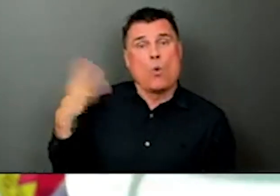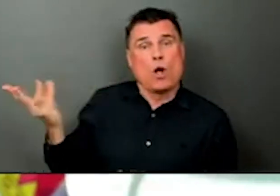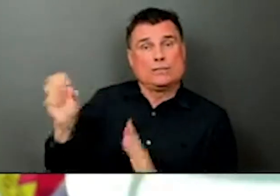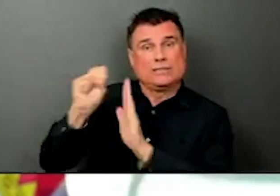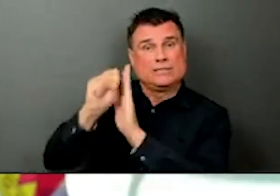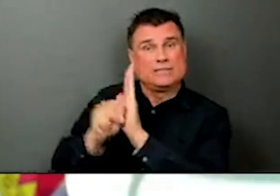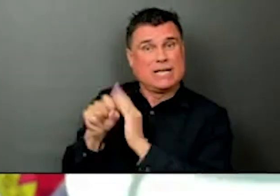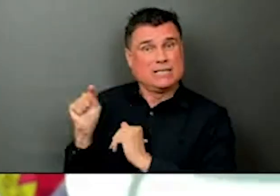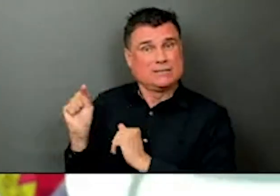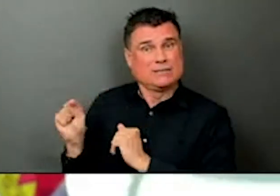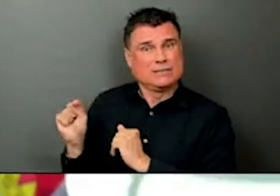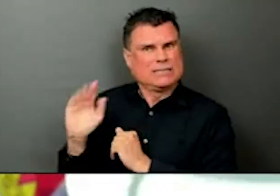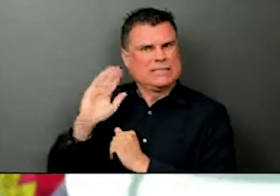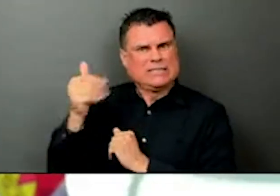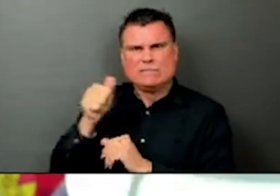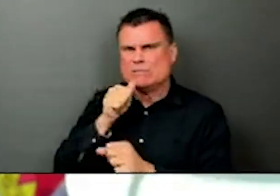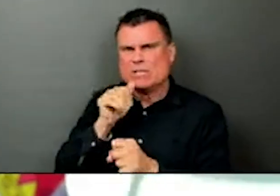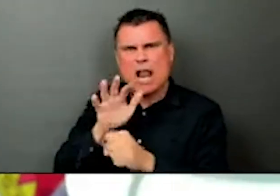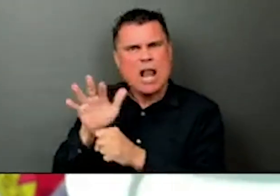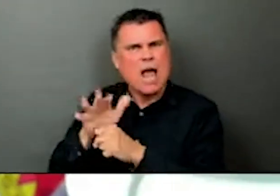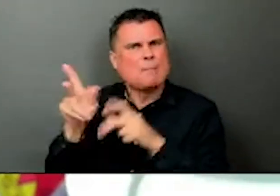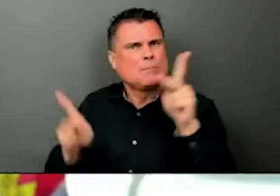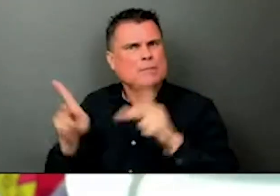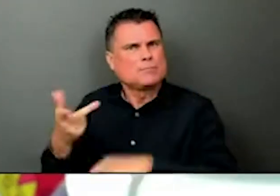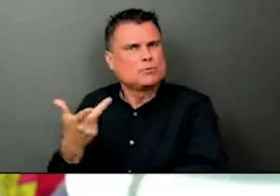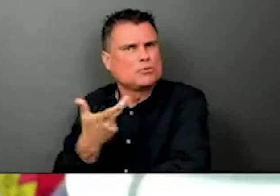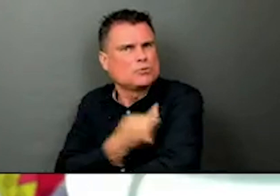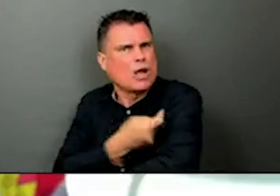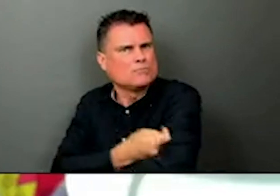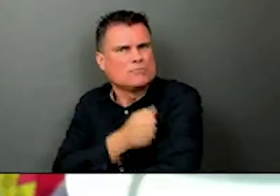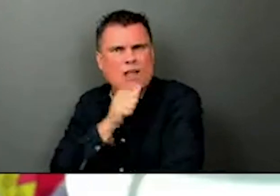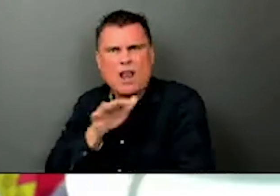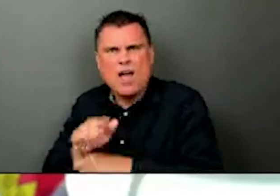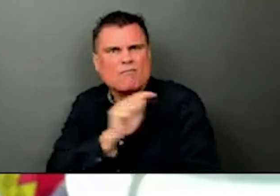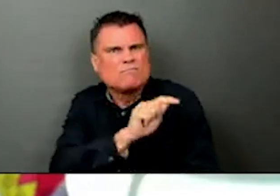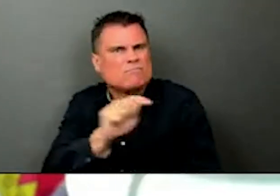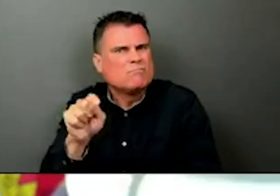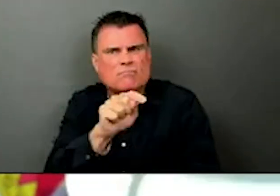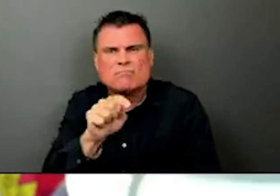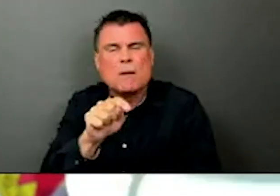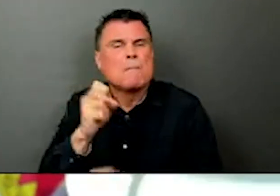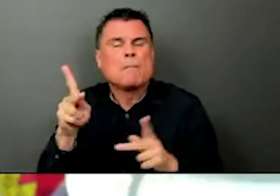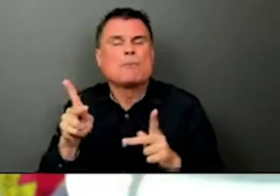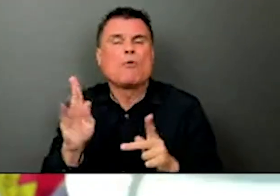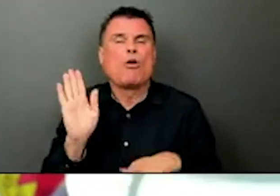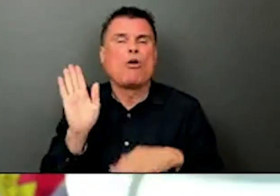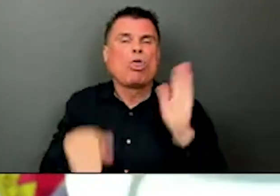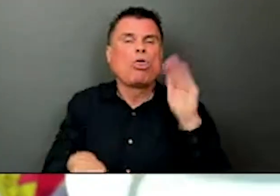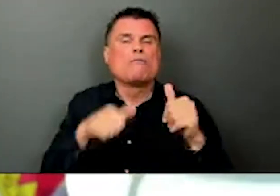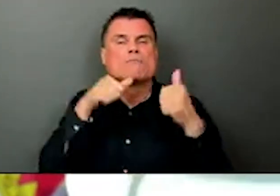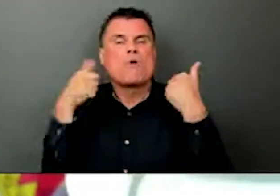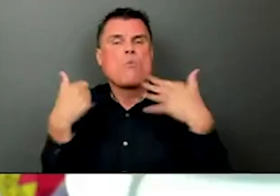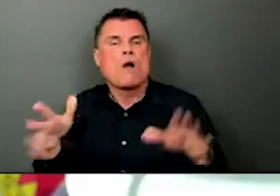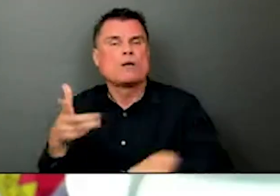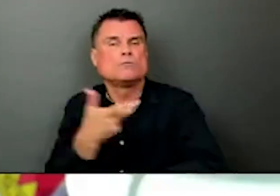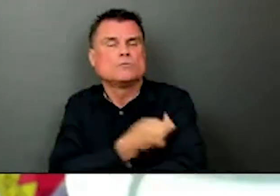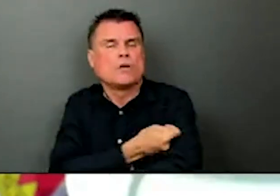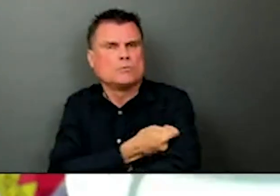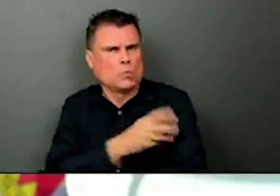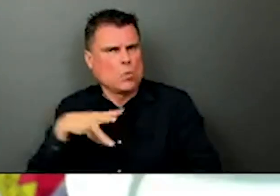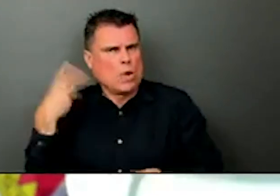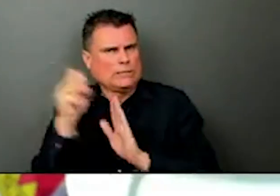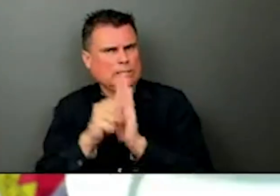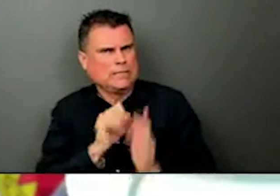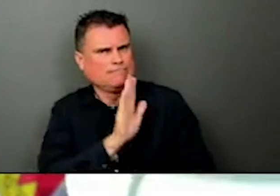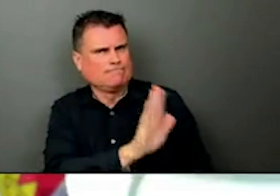to get vaccinated. So how concerned are you about the border possibly opening up too soon and more people from Washington state who may not